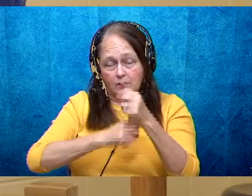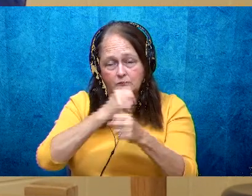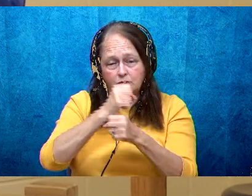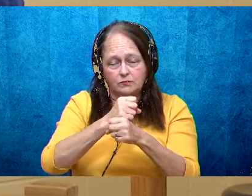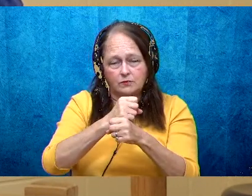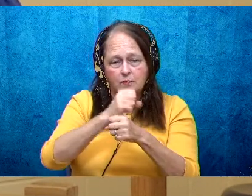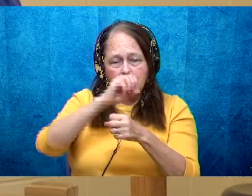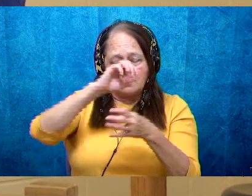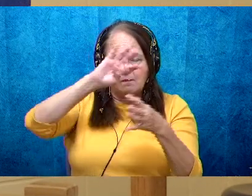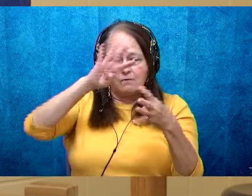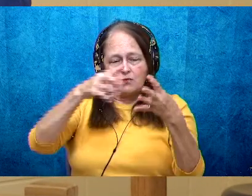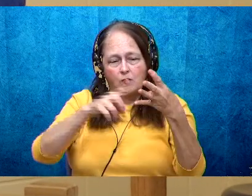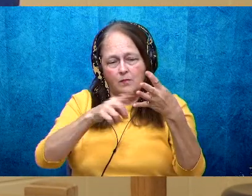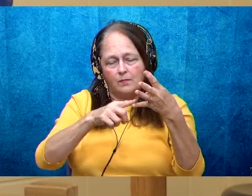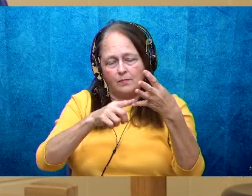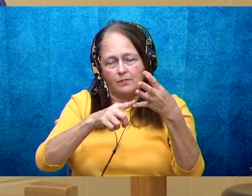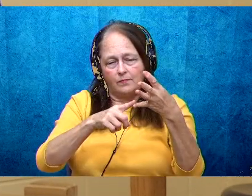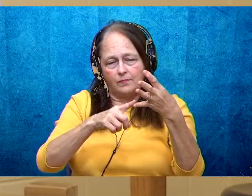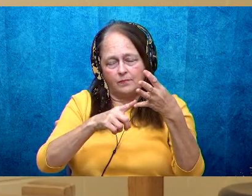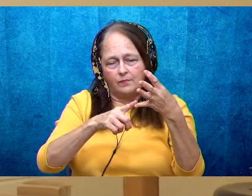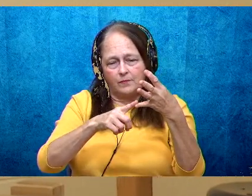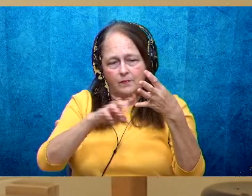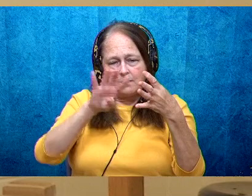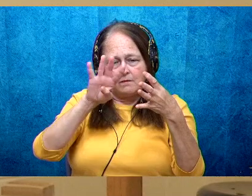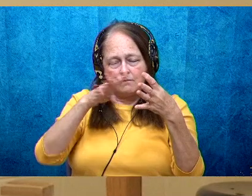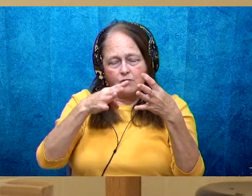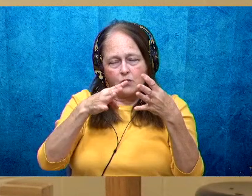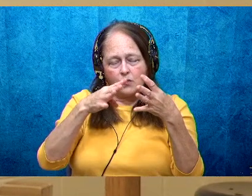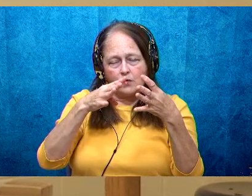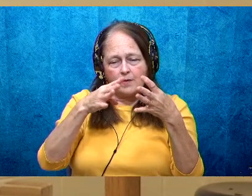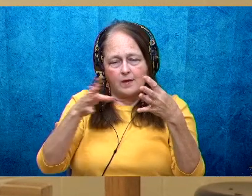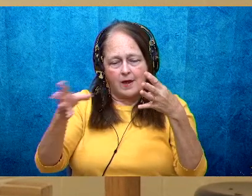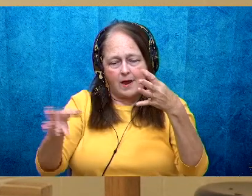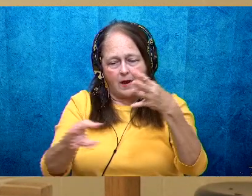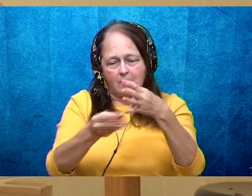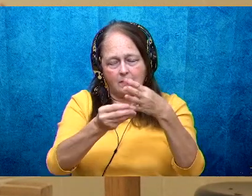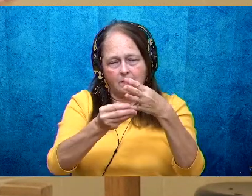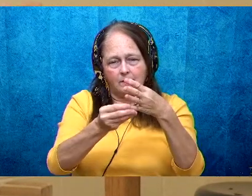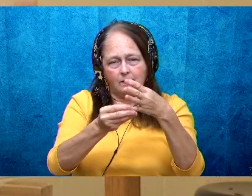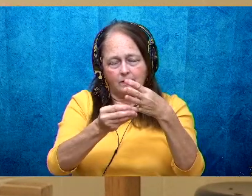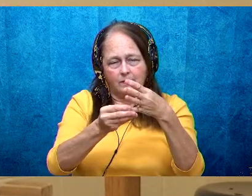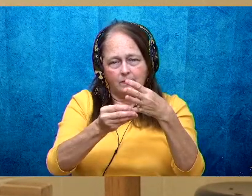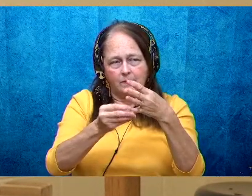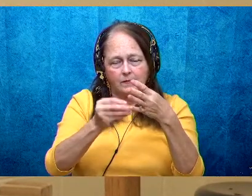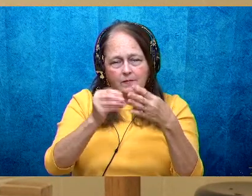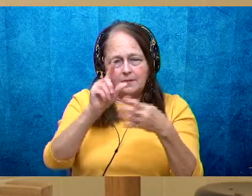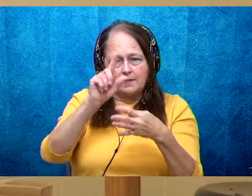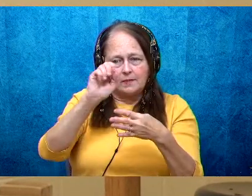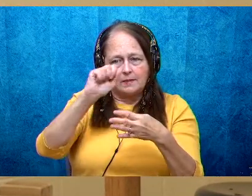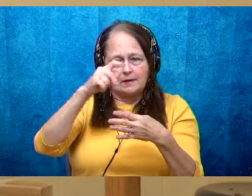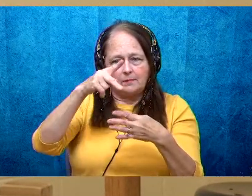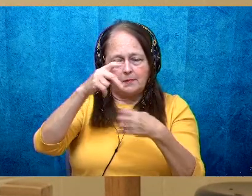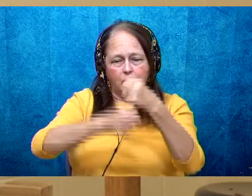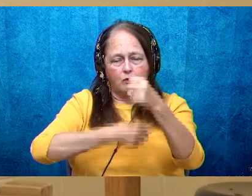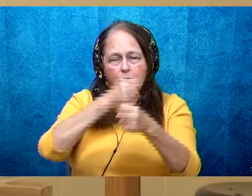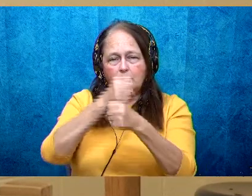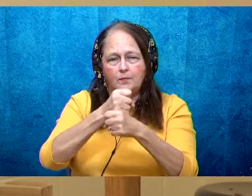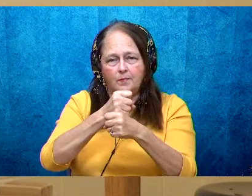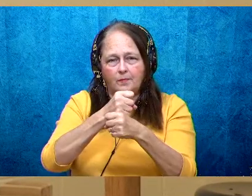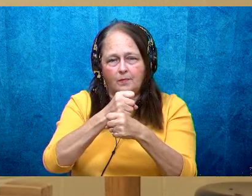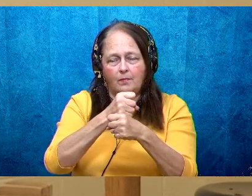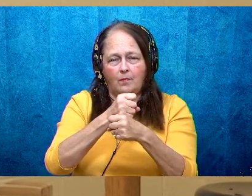on the 4th year, we've got the 4th quarter of a day, and we add that extra day to the end of February and call it leap year.